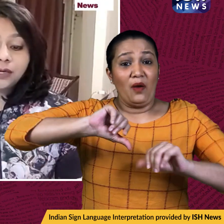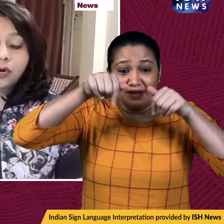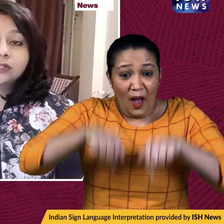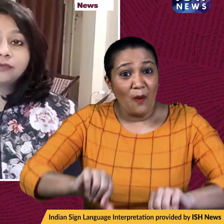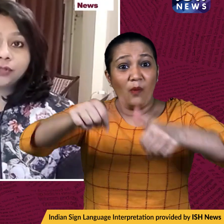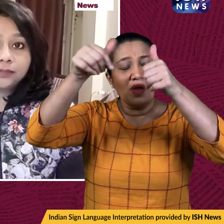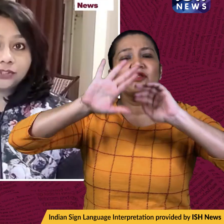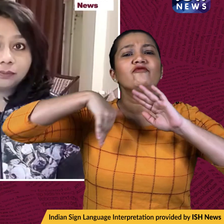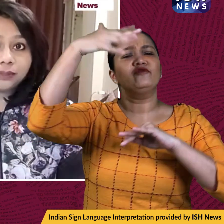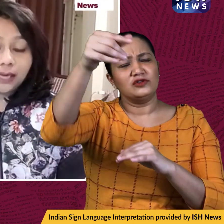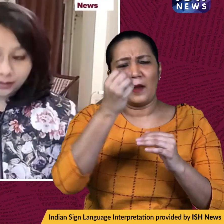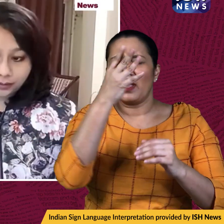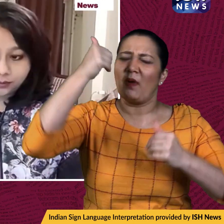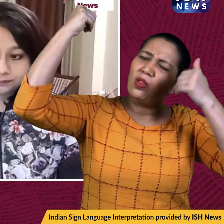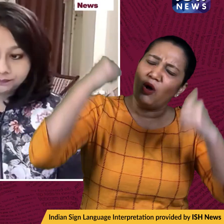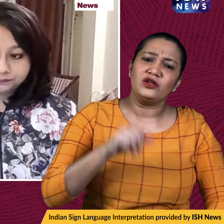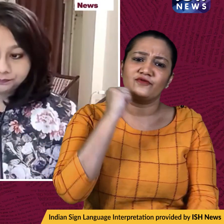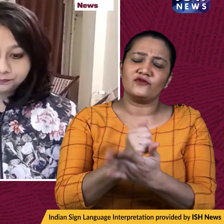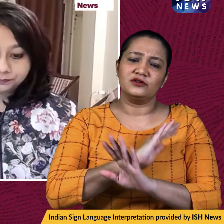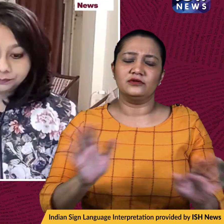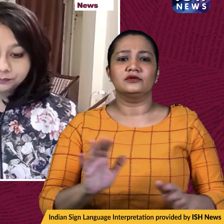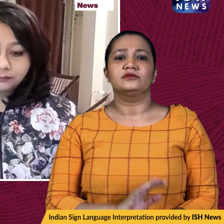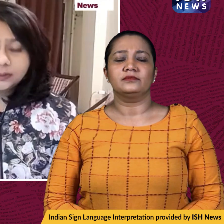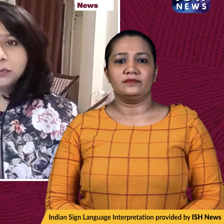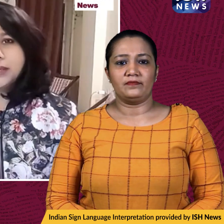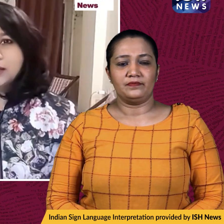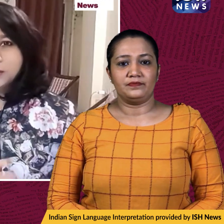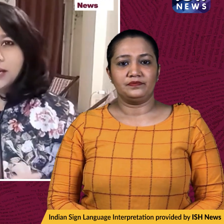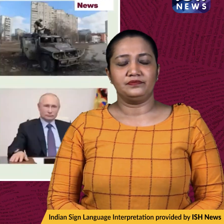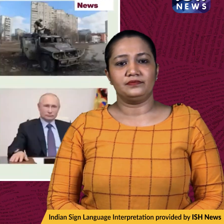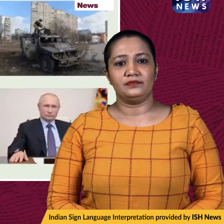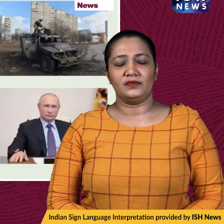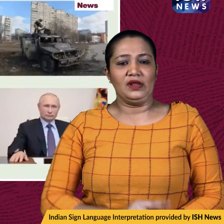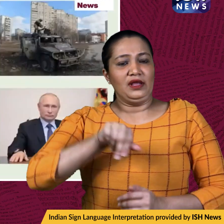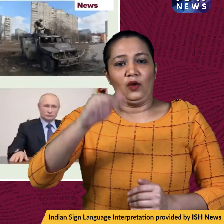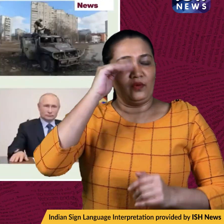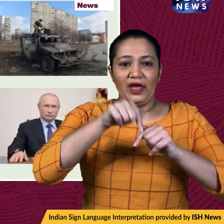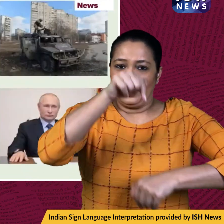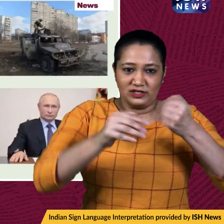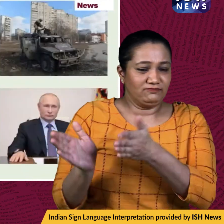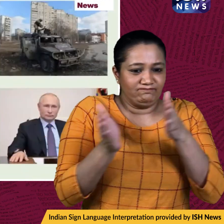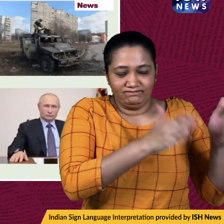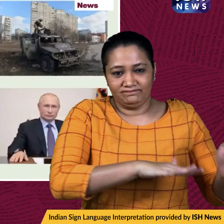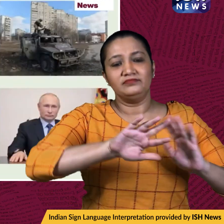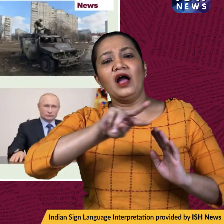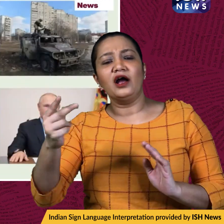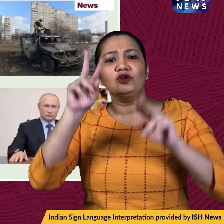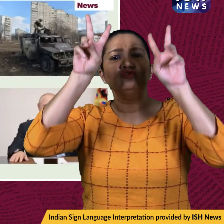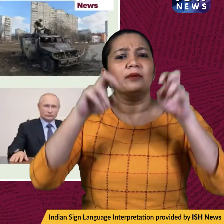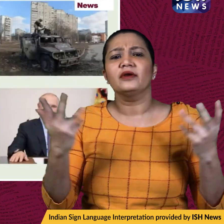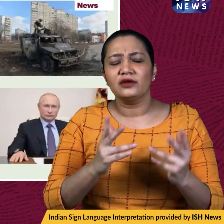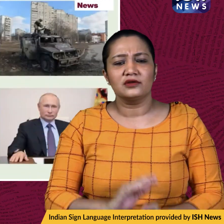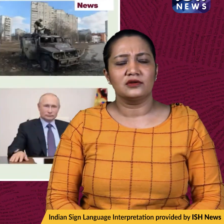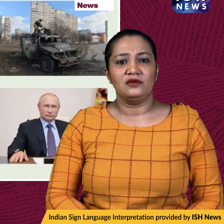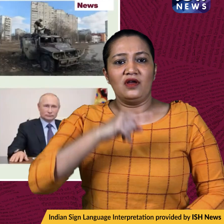a big loss for the BJP," end quote. Moving away from elections now to